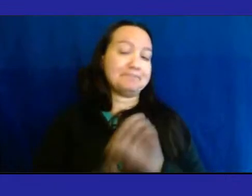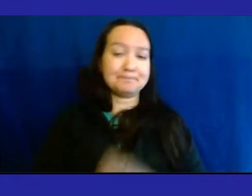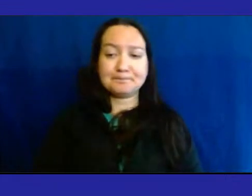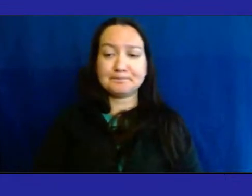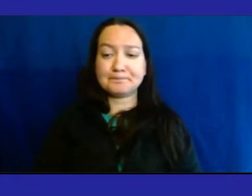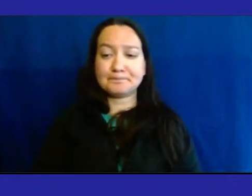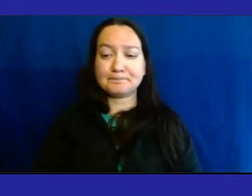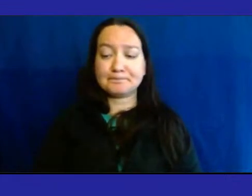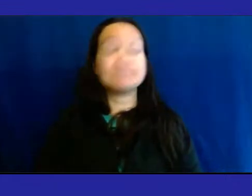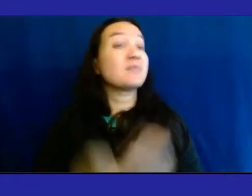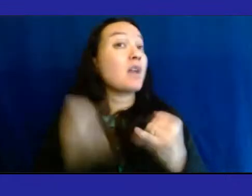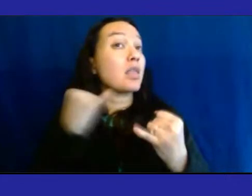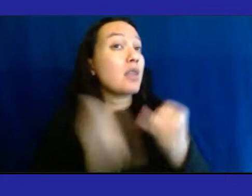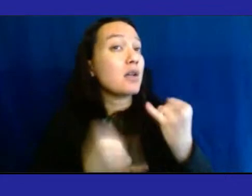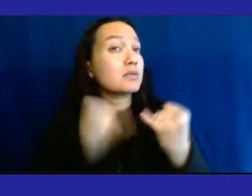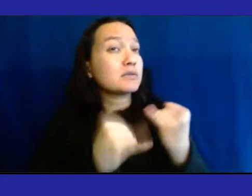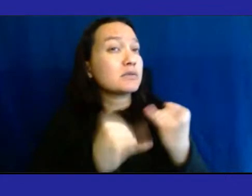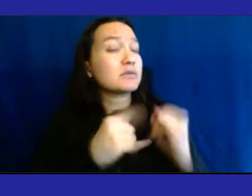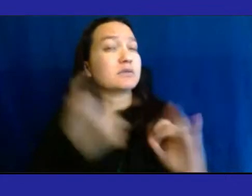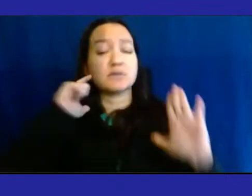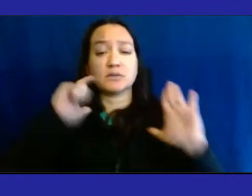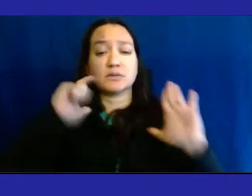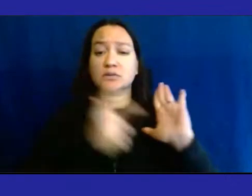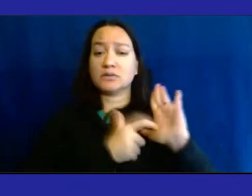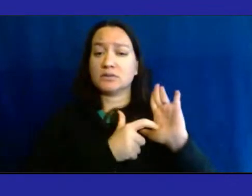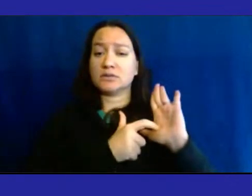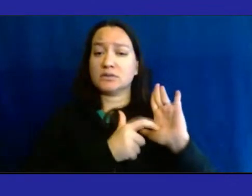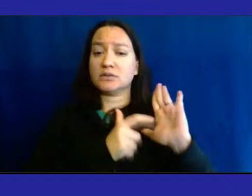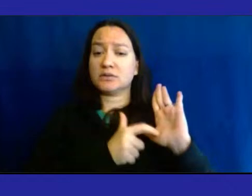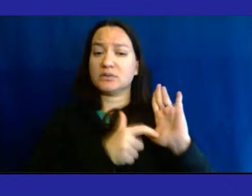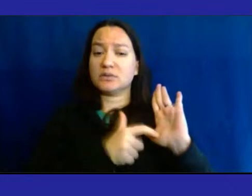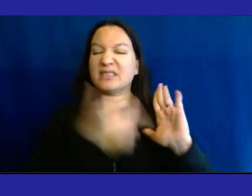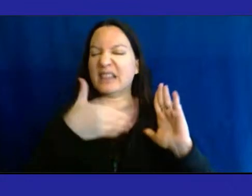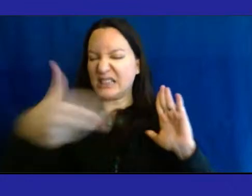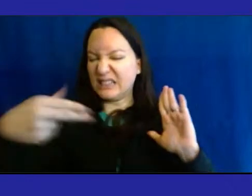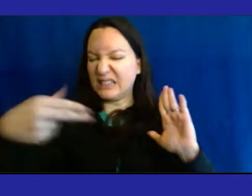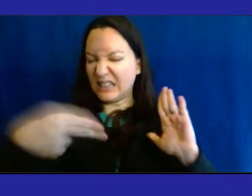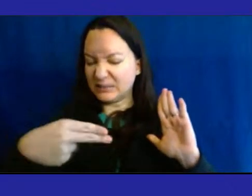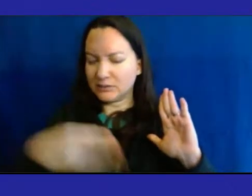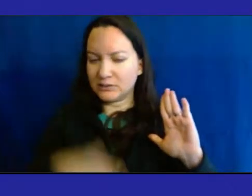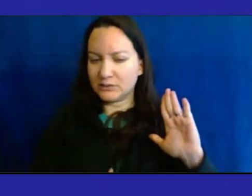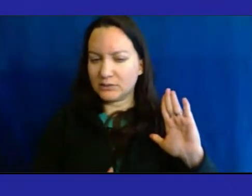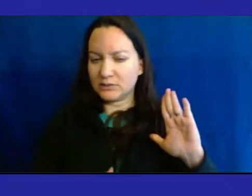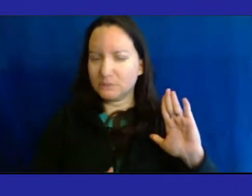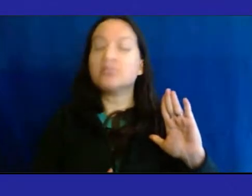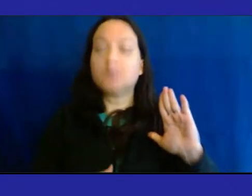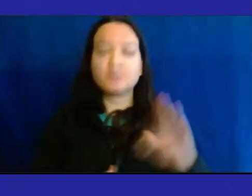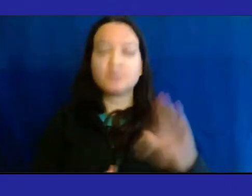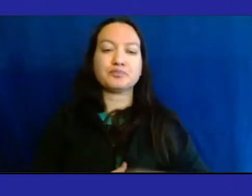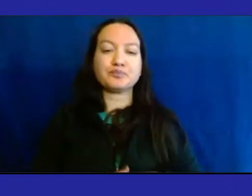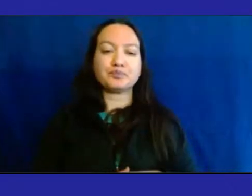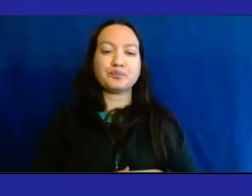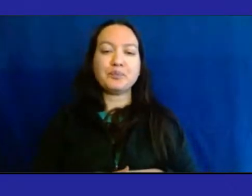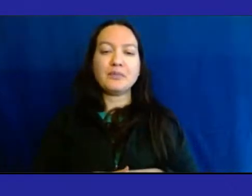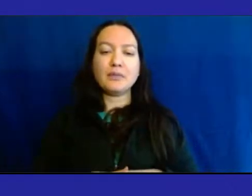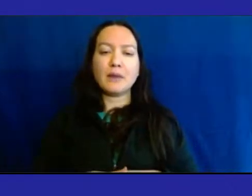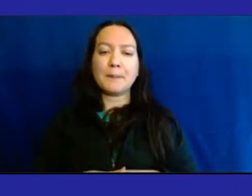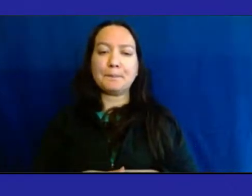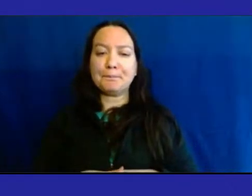One last thing that I'll point out is, in the next slide, thanks, is that, you